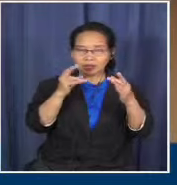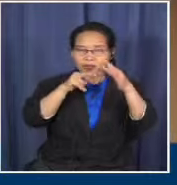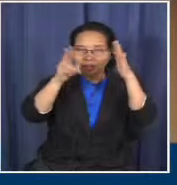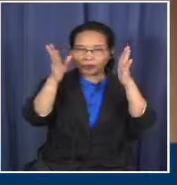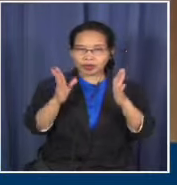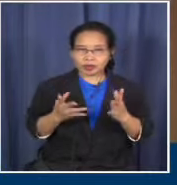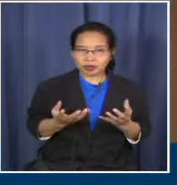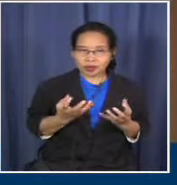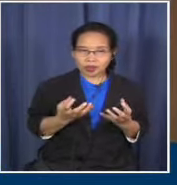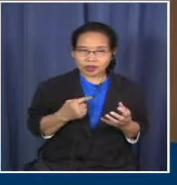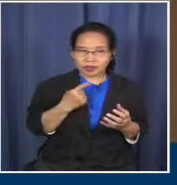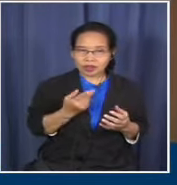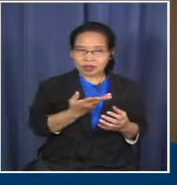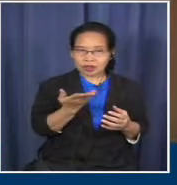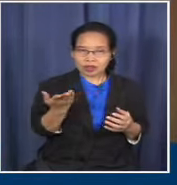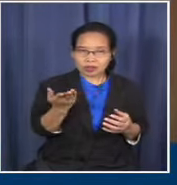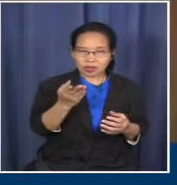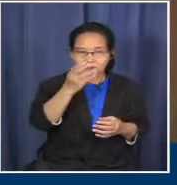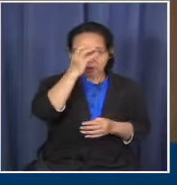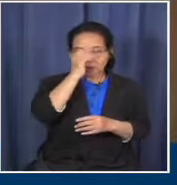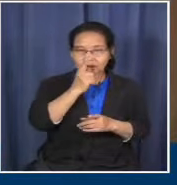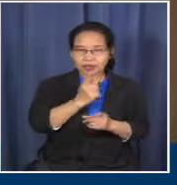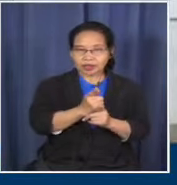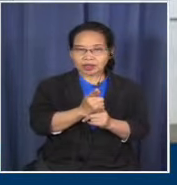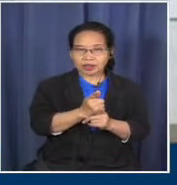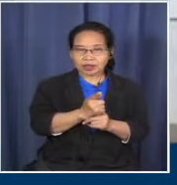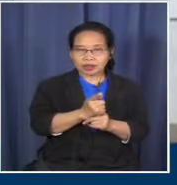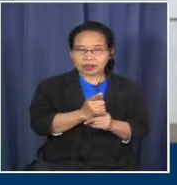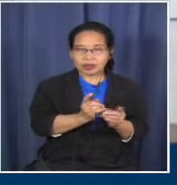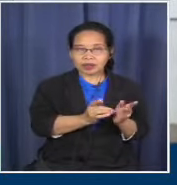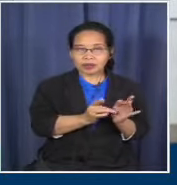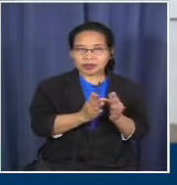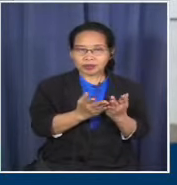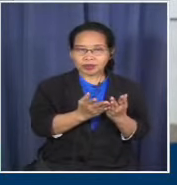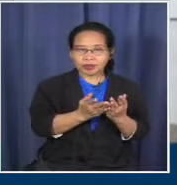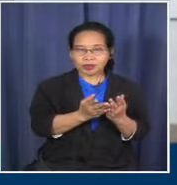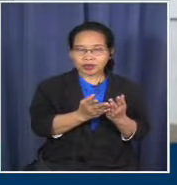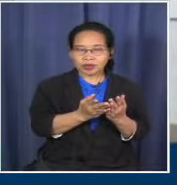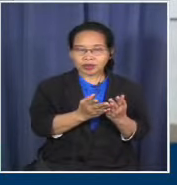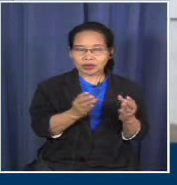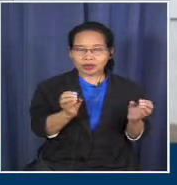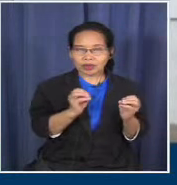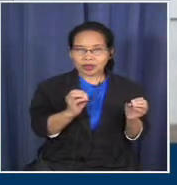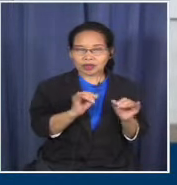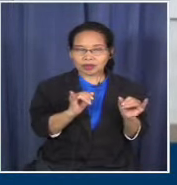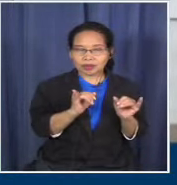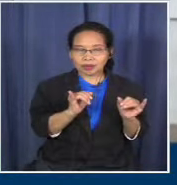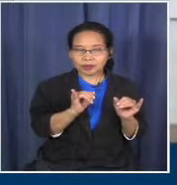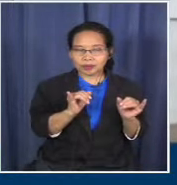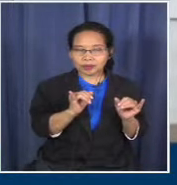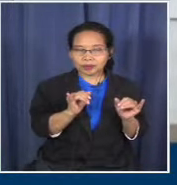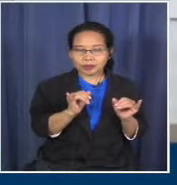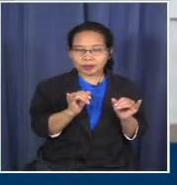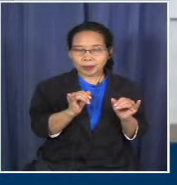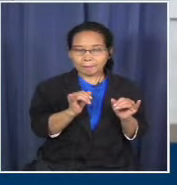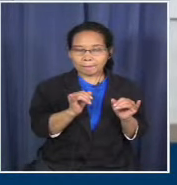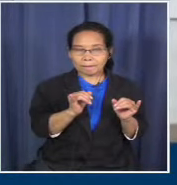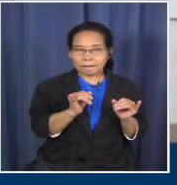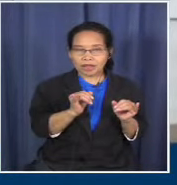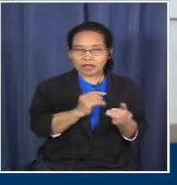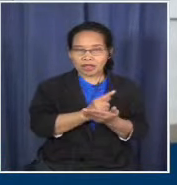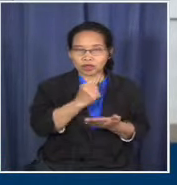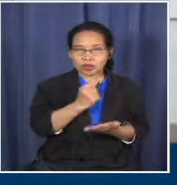your acclaimed prophet. What I only want to say, brethren, the Bible is like no